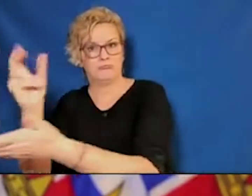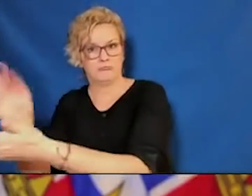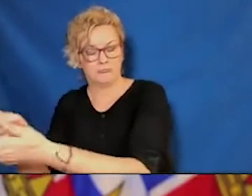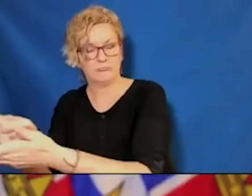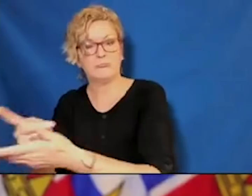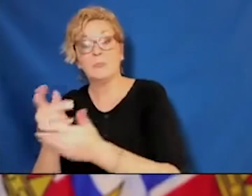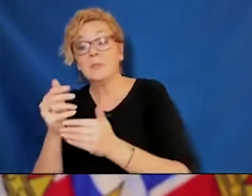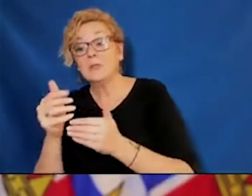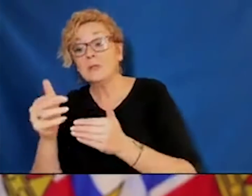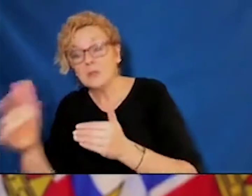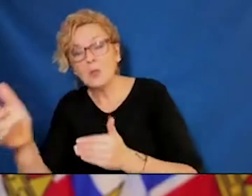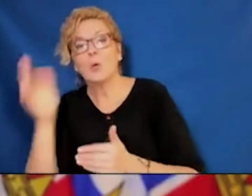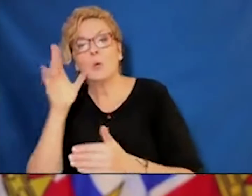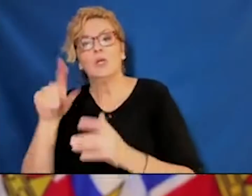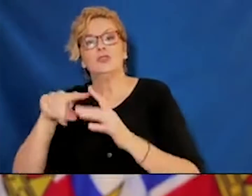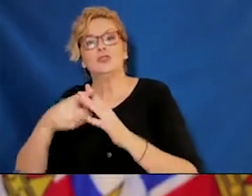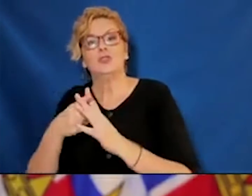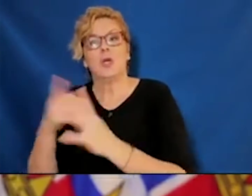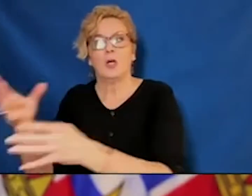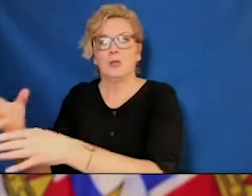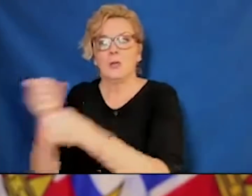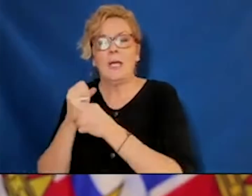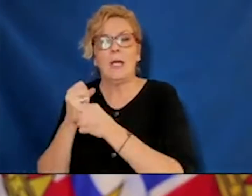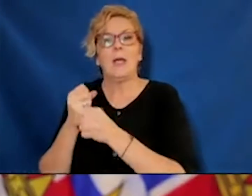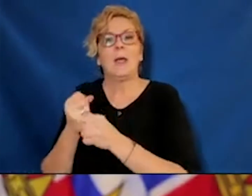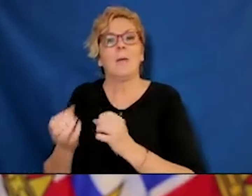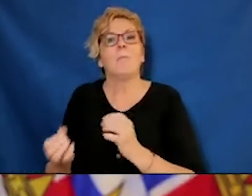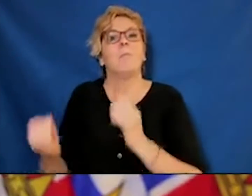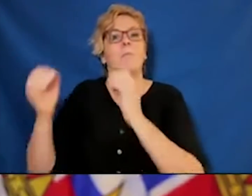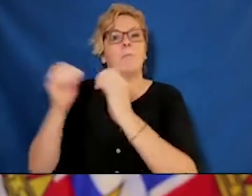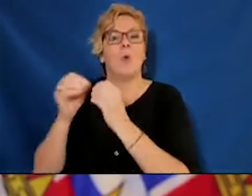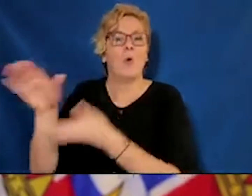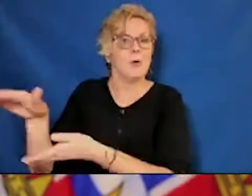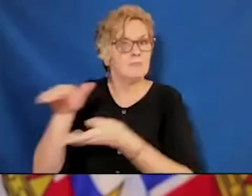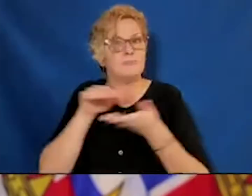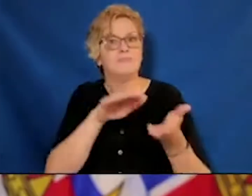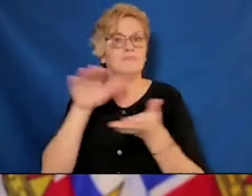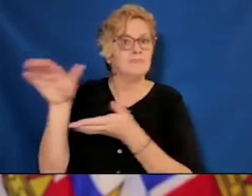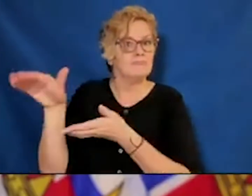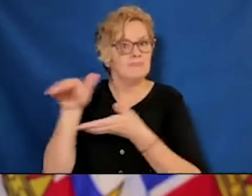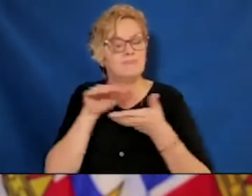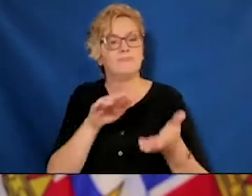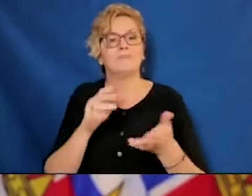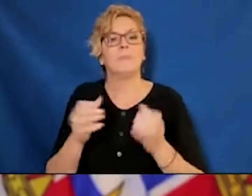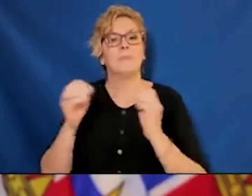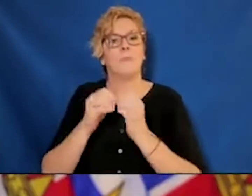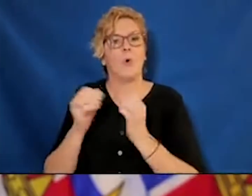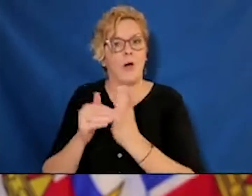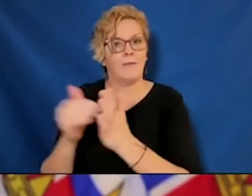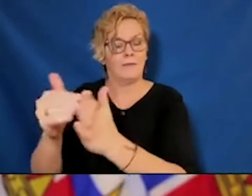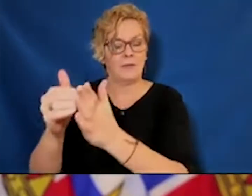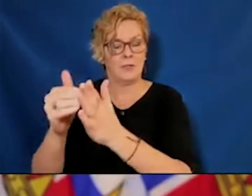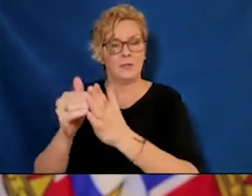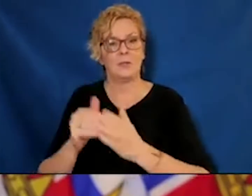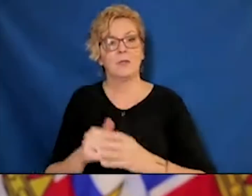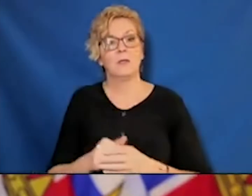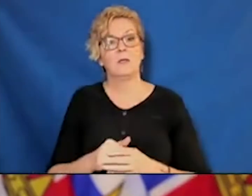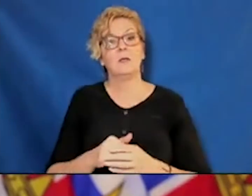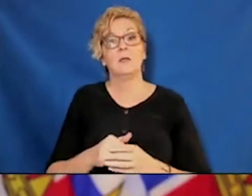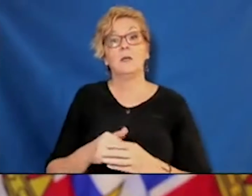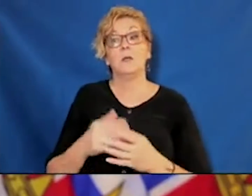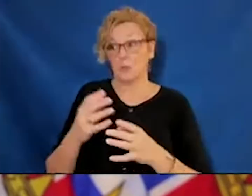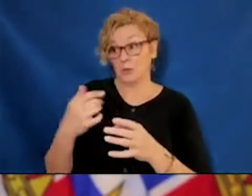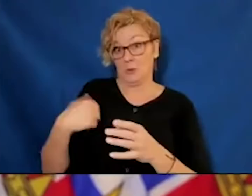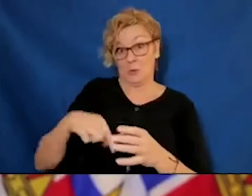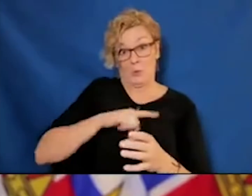we can immunize more people in our communities across the province. These details will be coming. So if you haven't